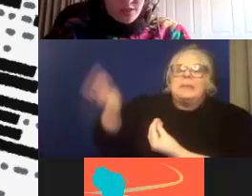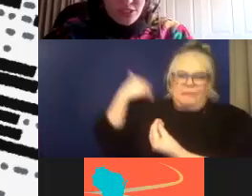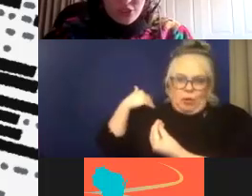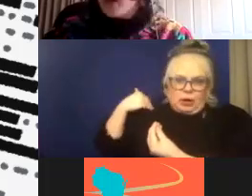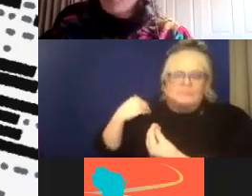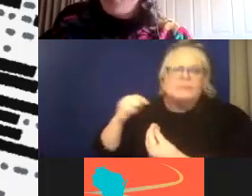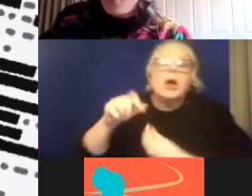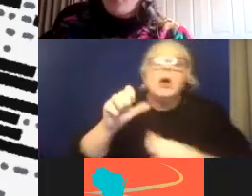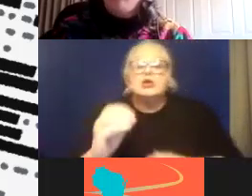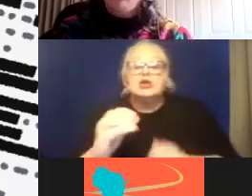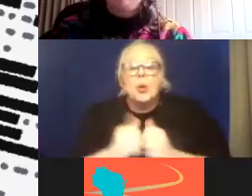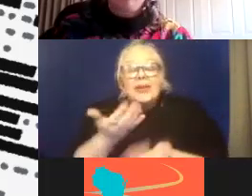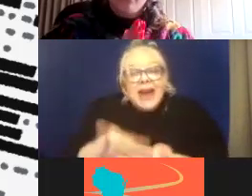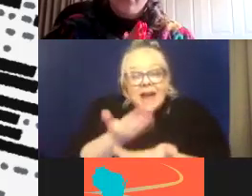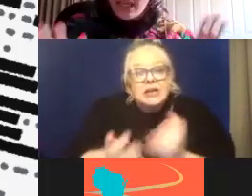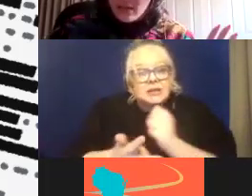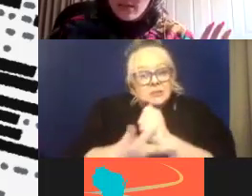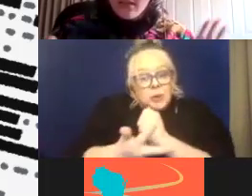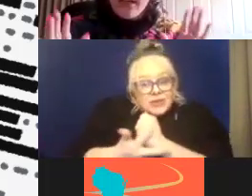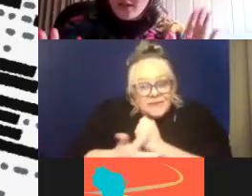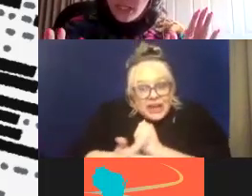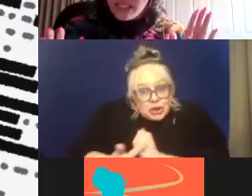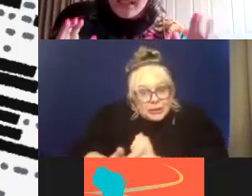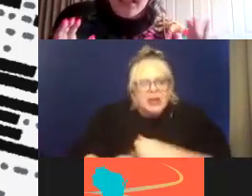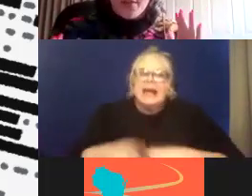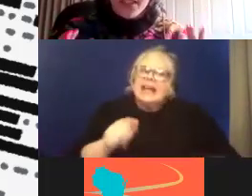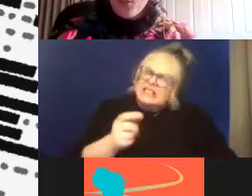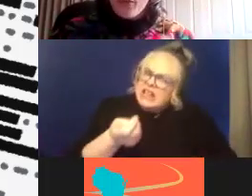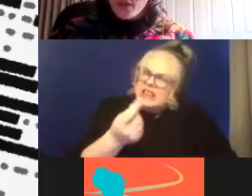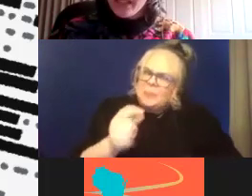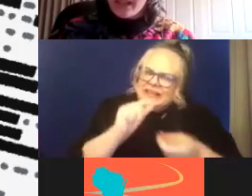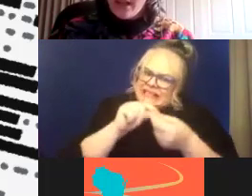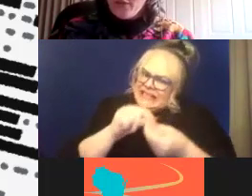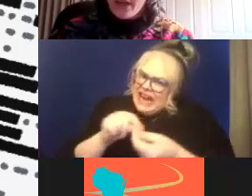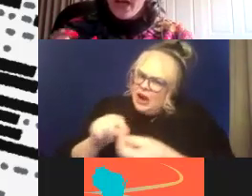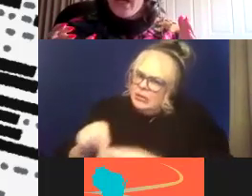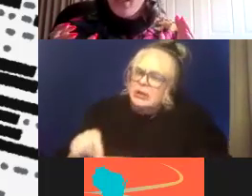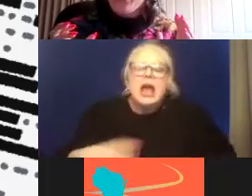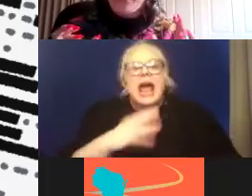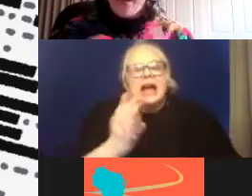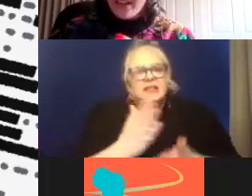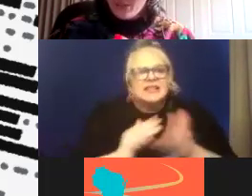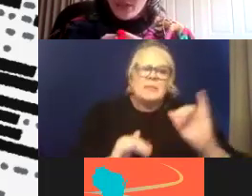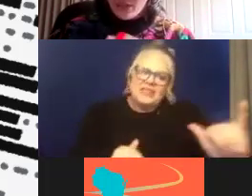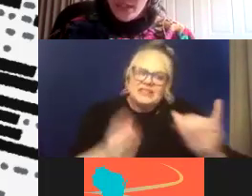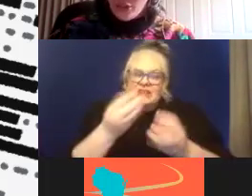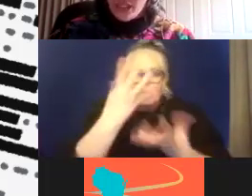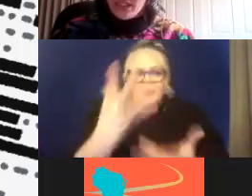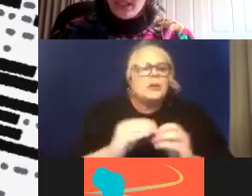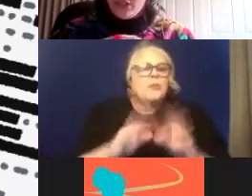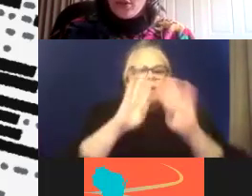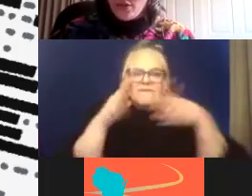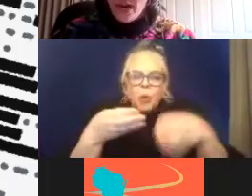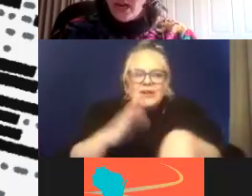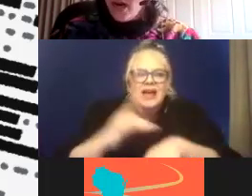evidence preservation. It's a little detailed in other places, and some of it's more focused on California, but the evidence preservation